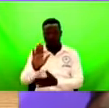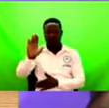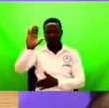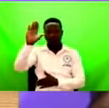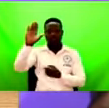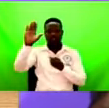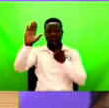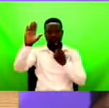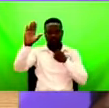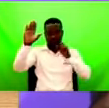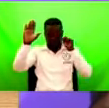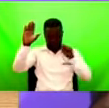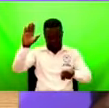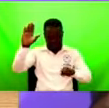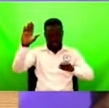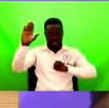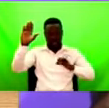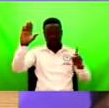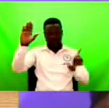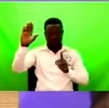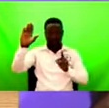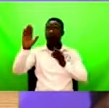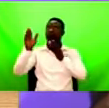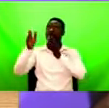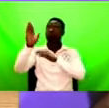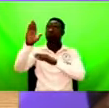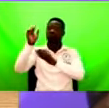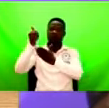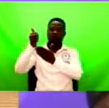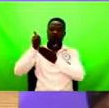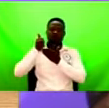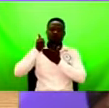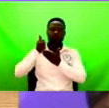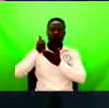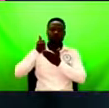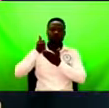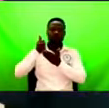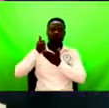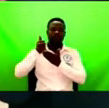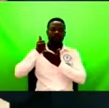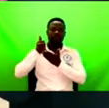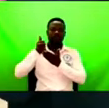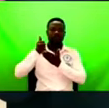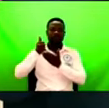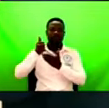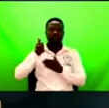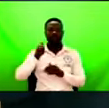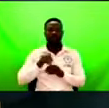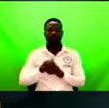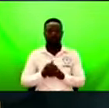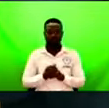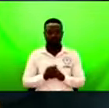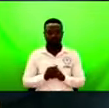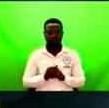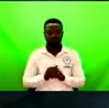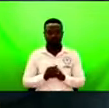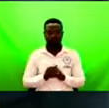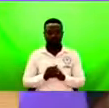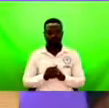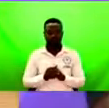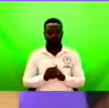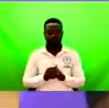say, yes, I do. God be my helper. Yes, I do. God be